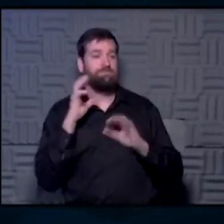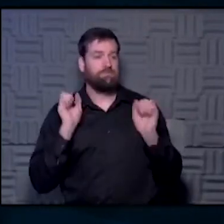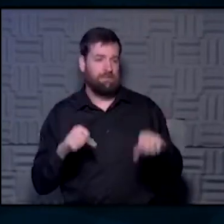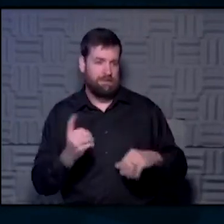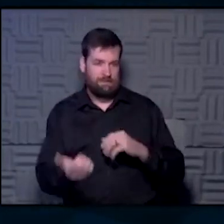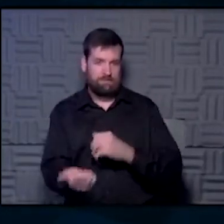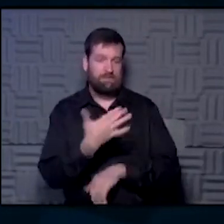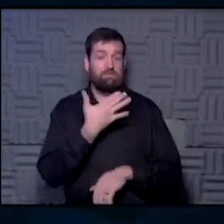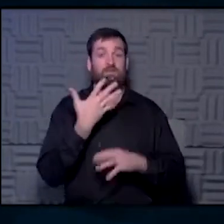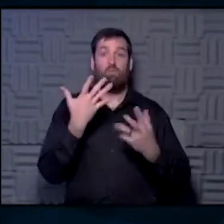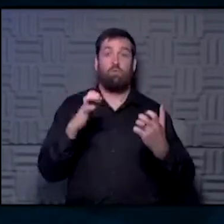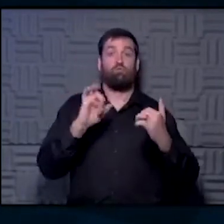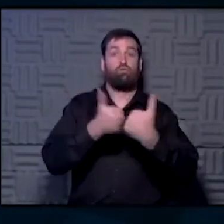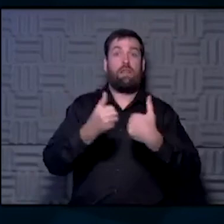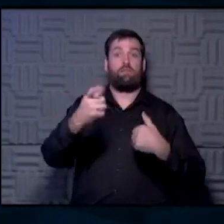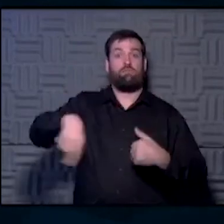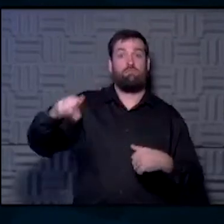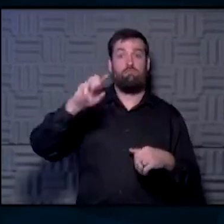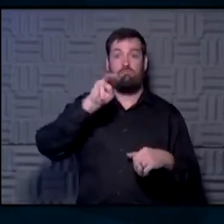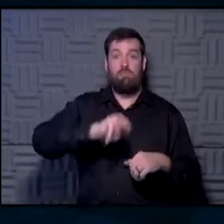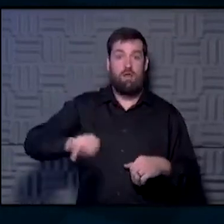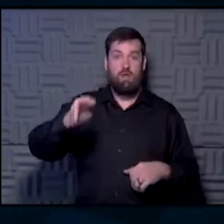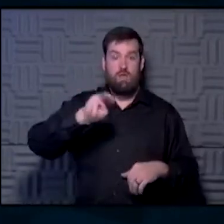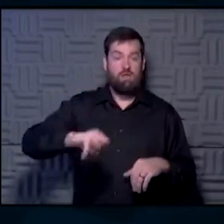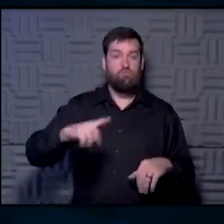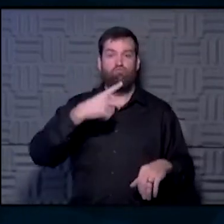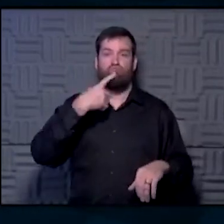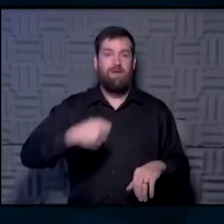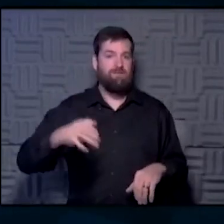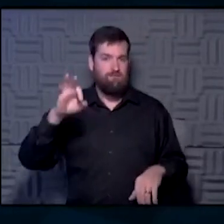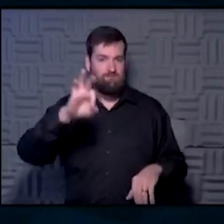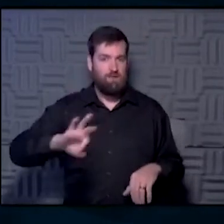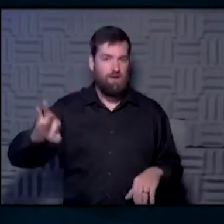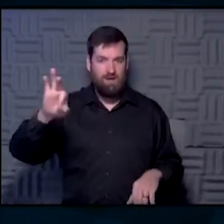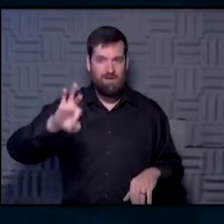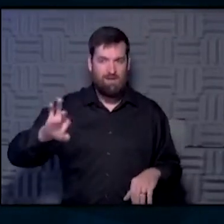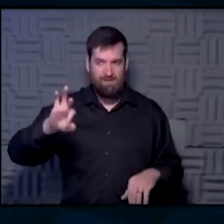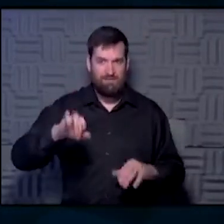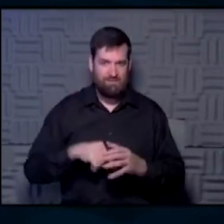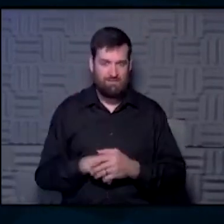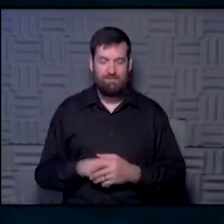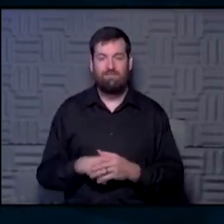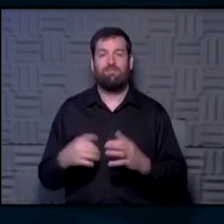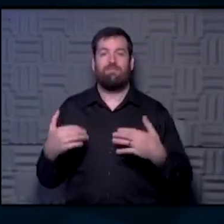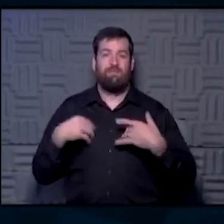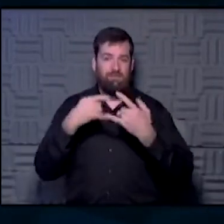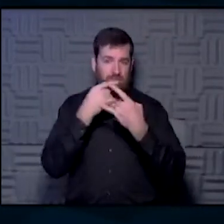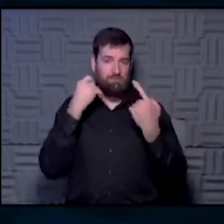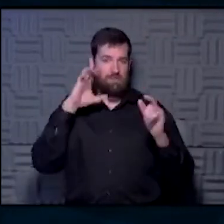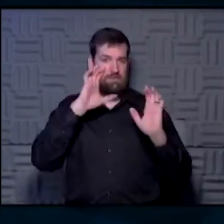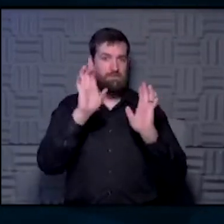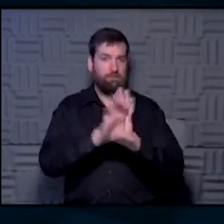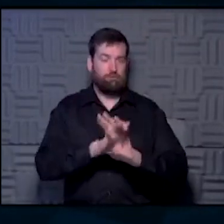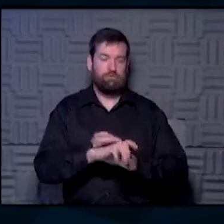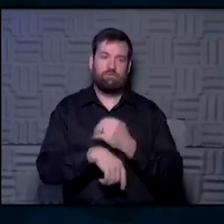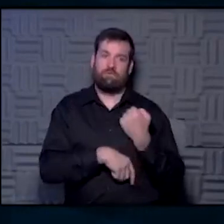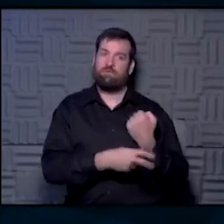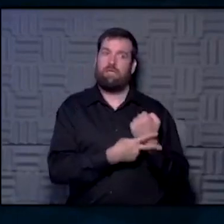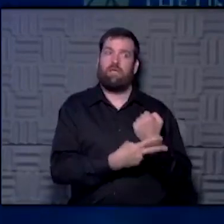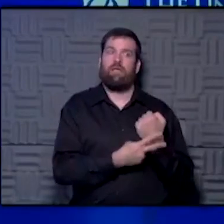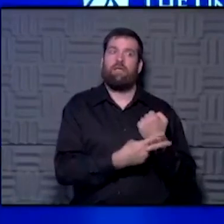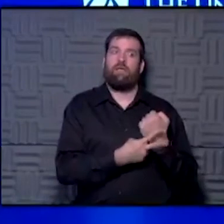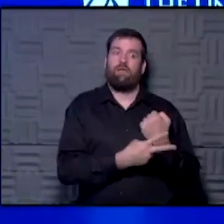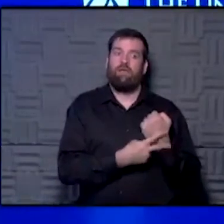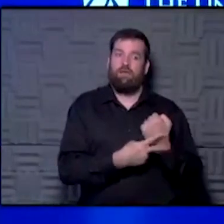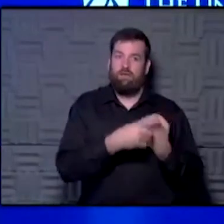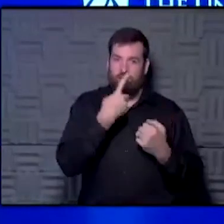send them. And I would like to challenge you. Monday is Red Friday, and I have a mask photo that I've been saving to show